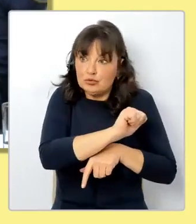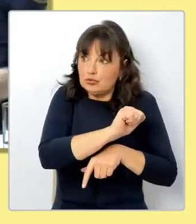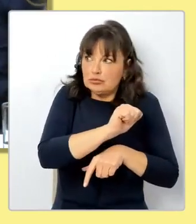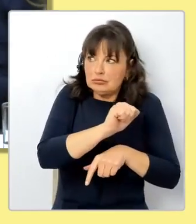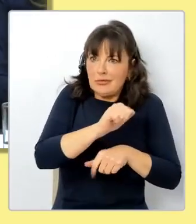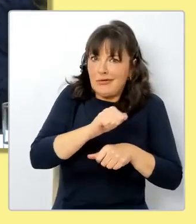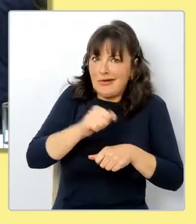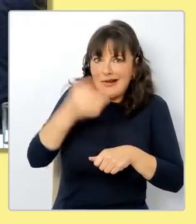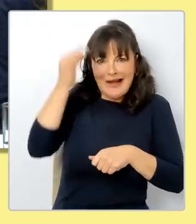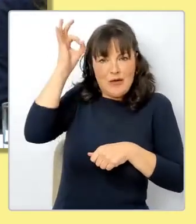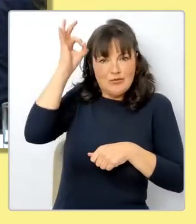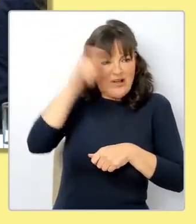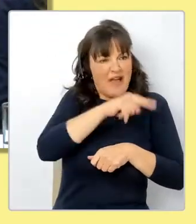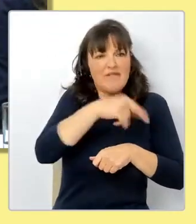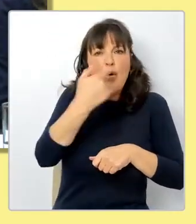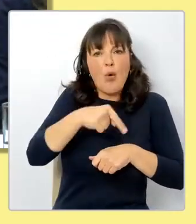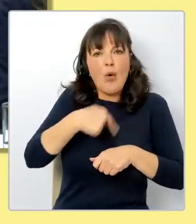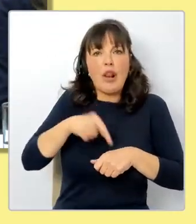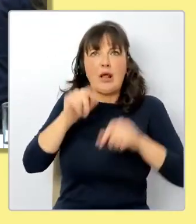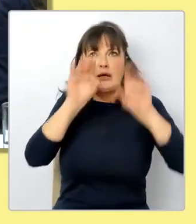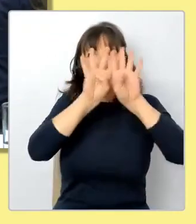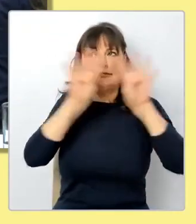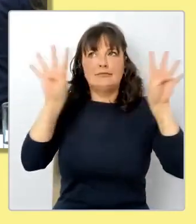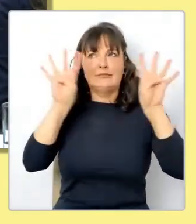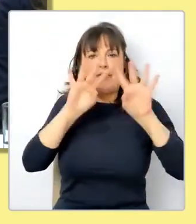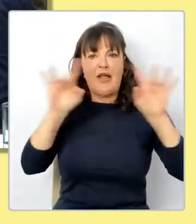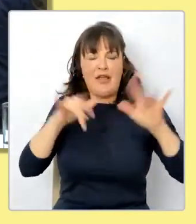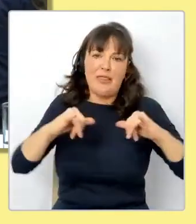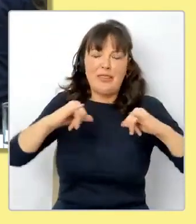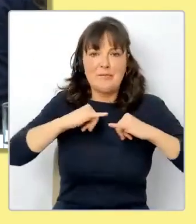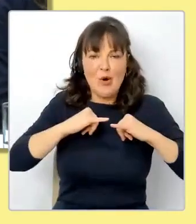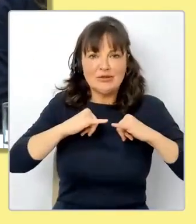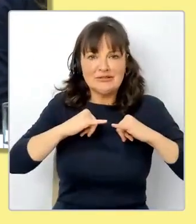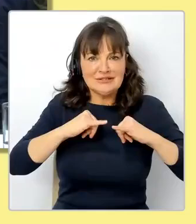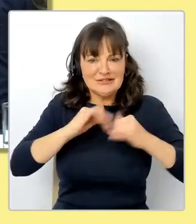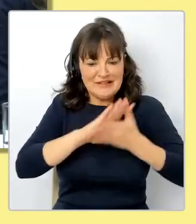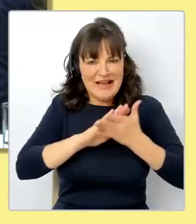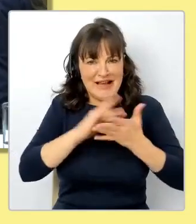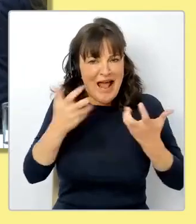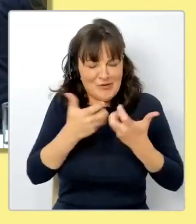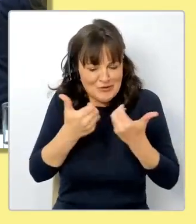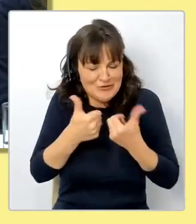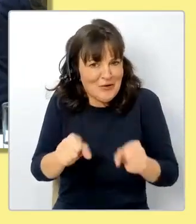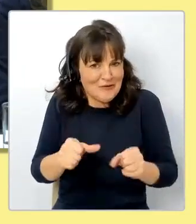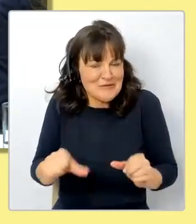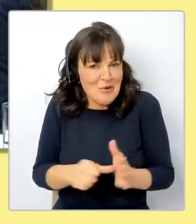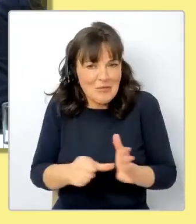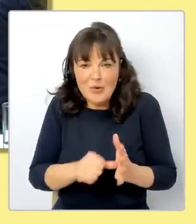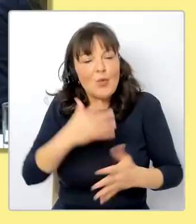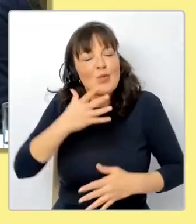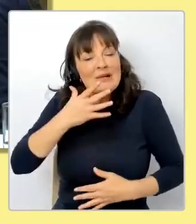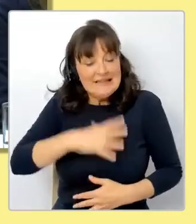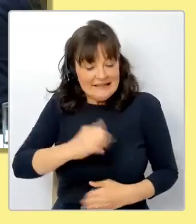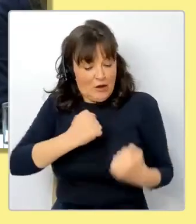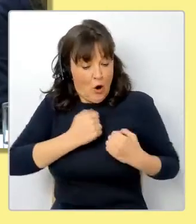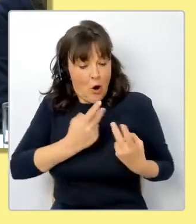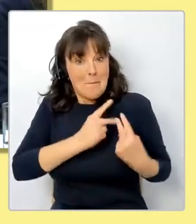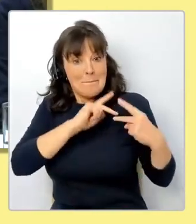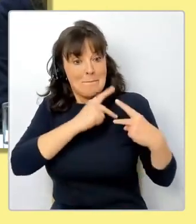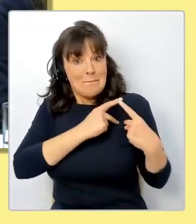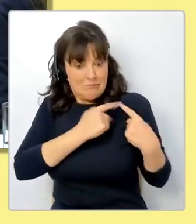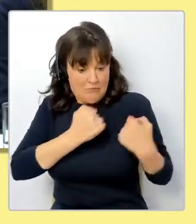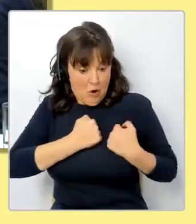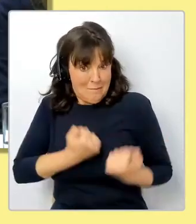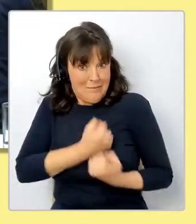to the teams, then we're not solving the problem as far as I can see. So it's about devolving the power and empowering our front line. So you